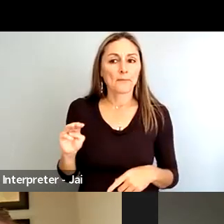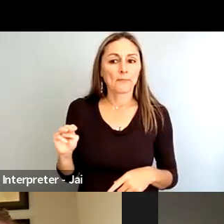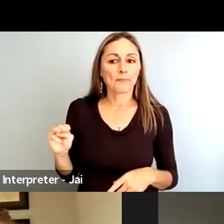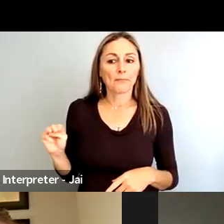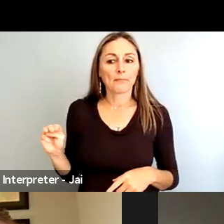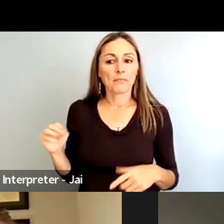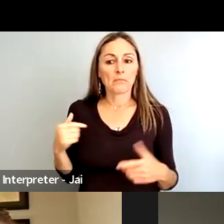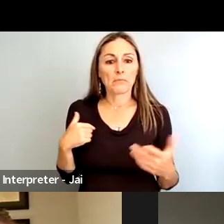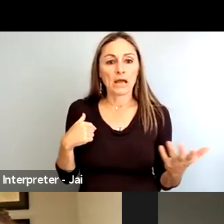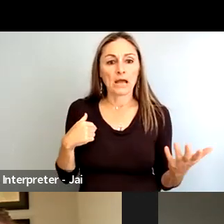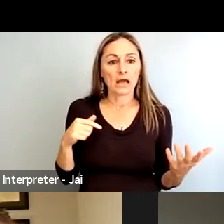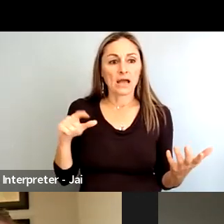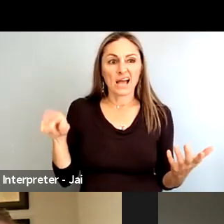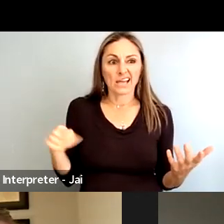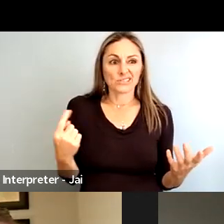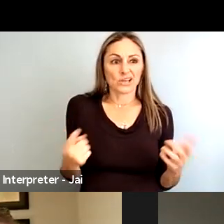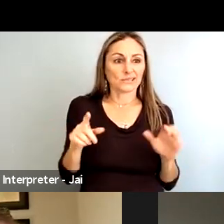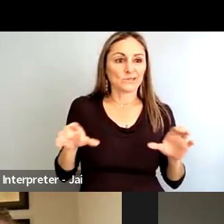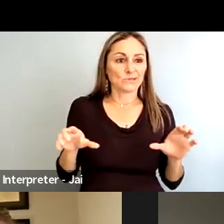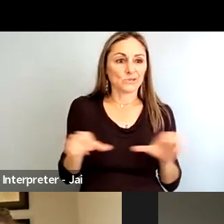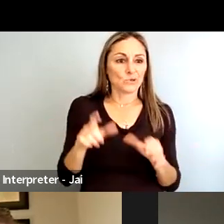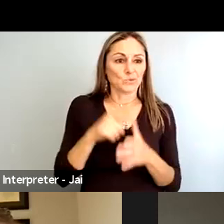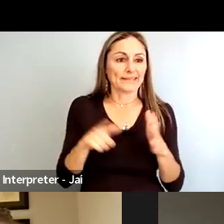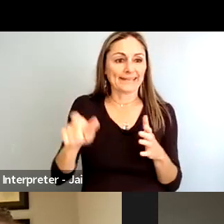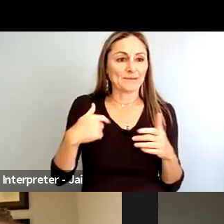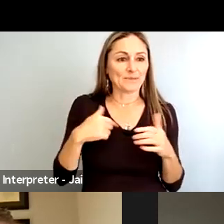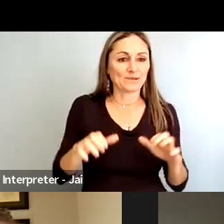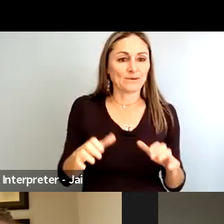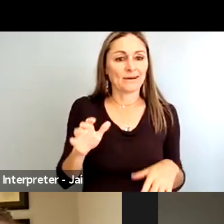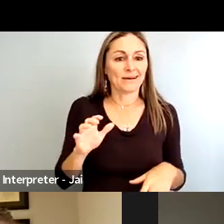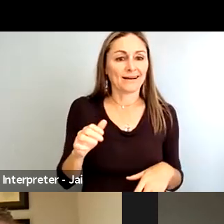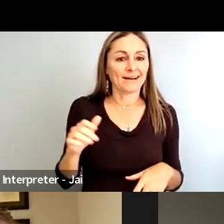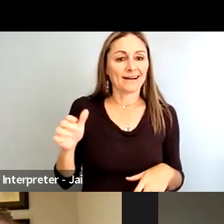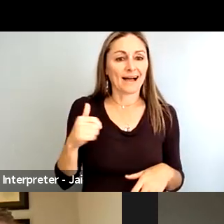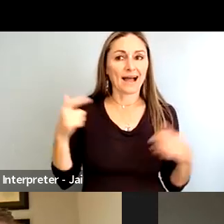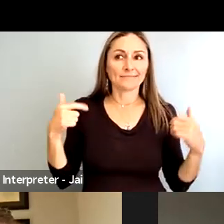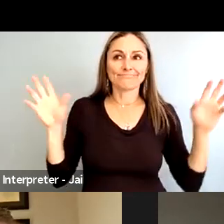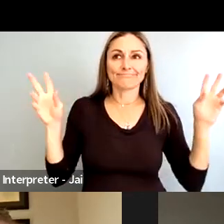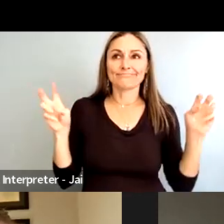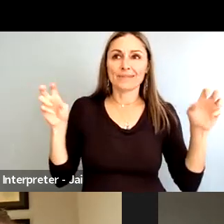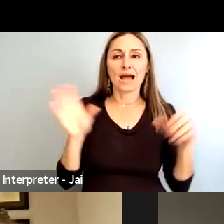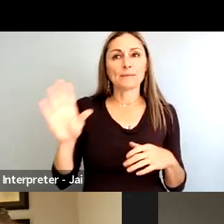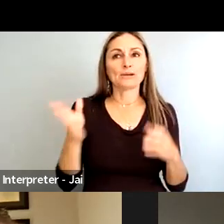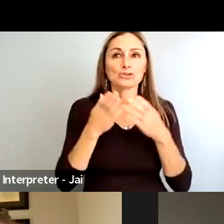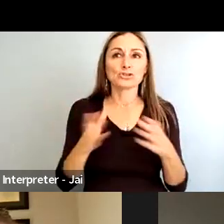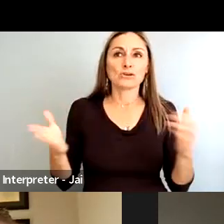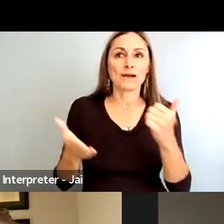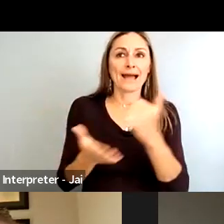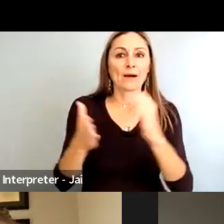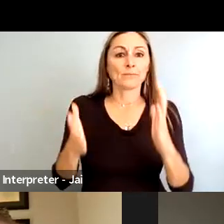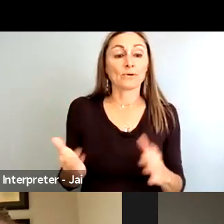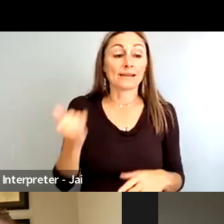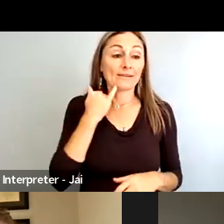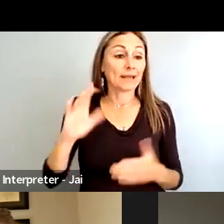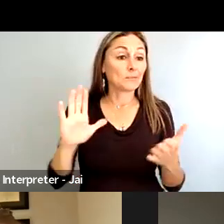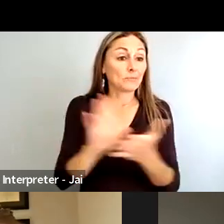I just do whatever they need me to do. I'm like their general helper. If they need me to shred